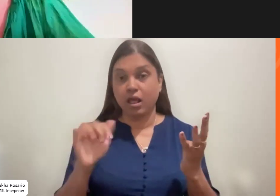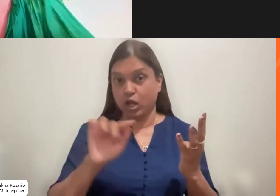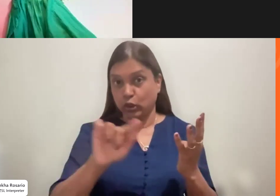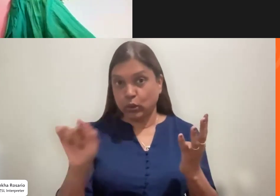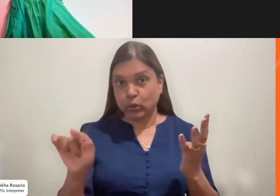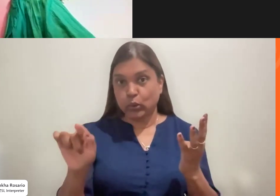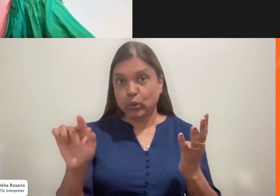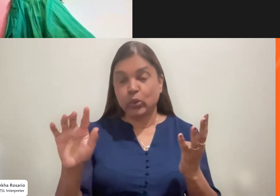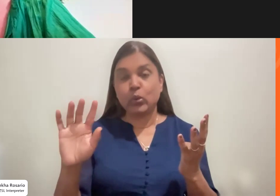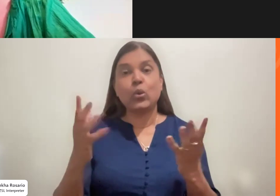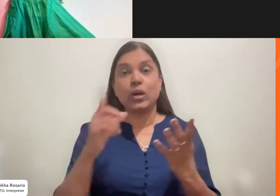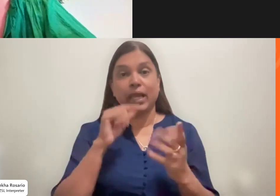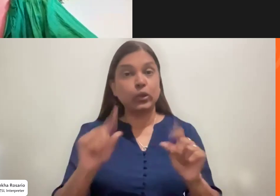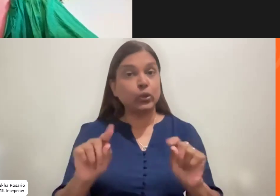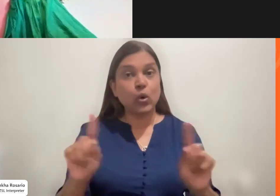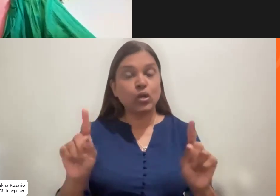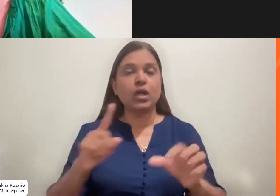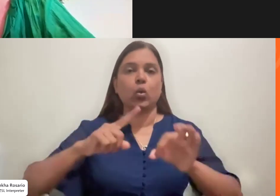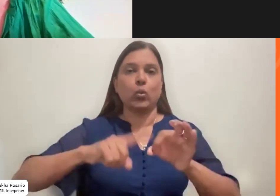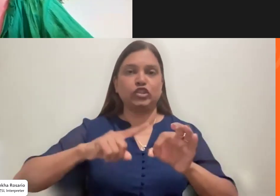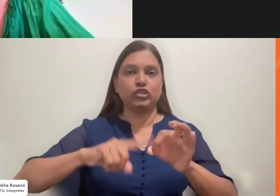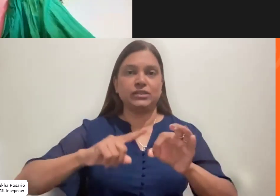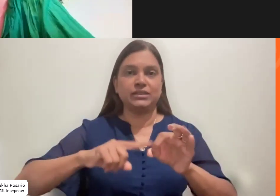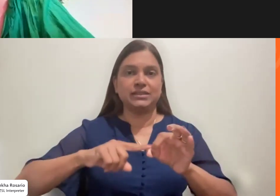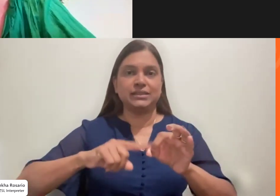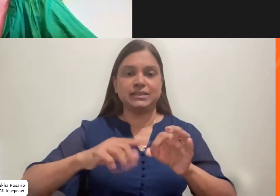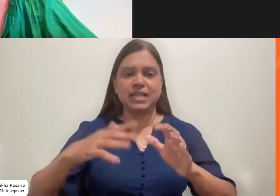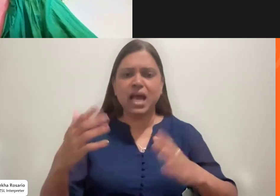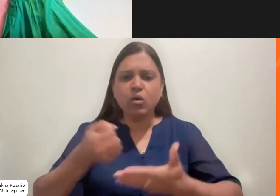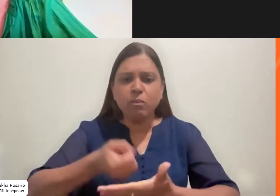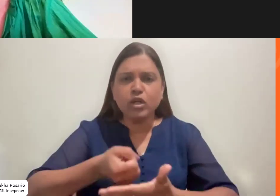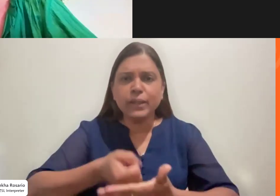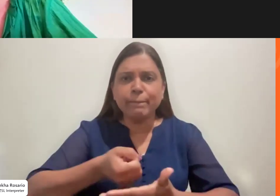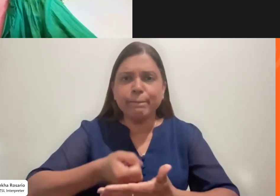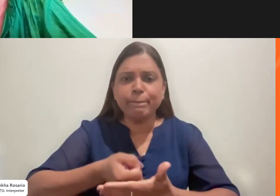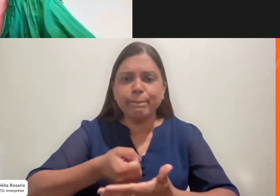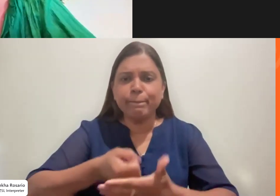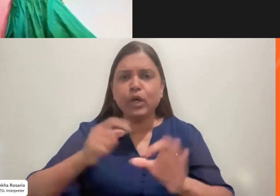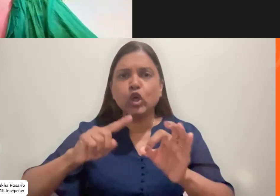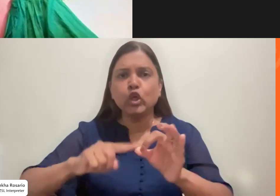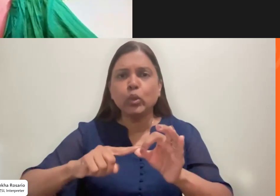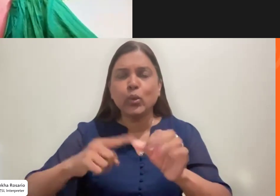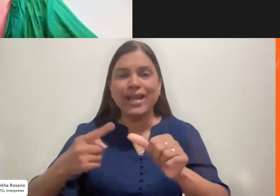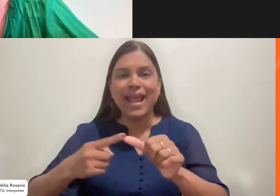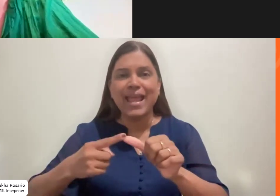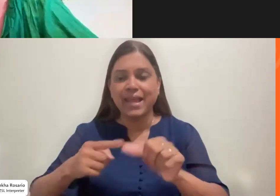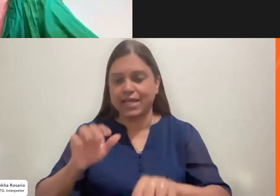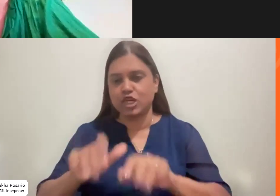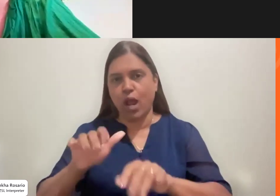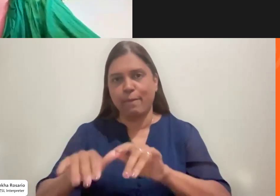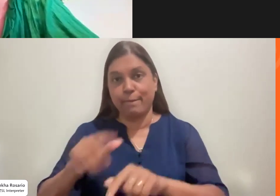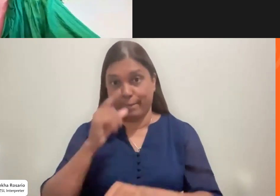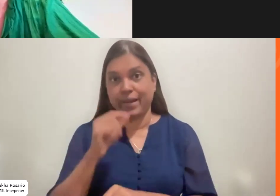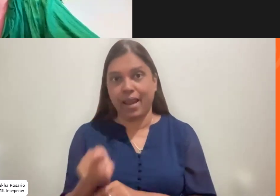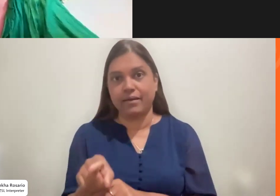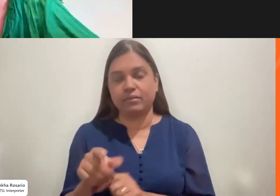to submit questions. So that's at the bottom of your screen. And if, for accessibility reasons, you